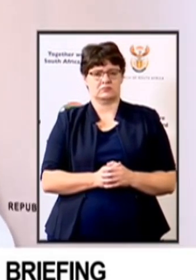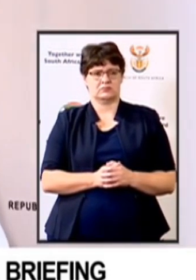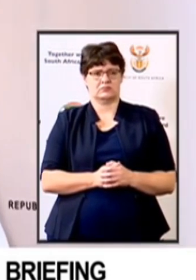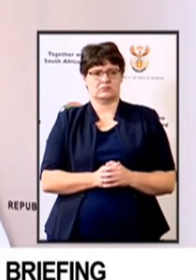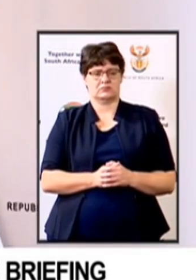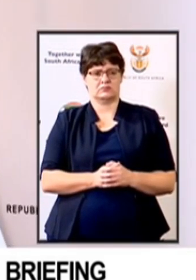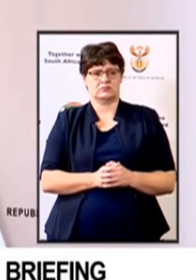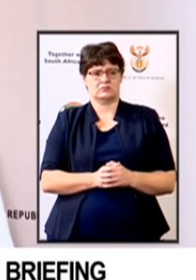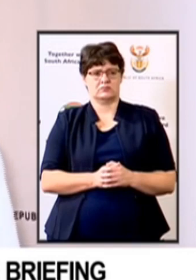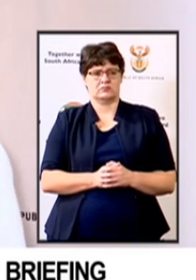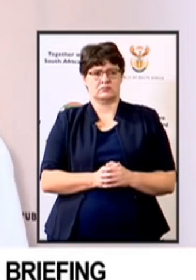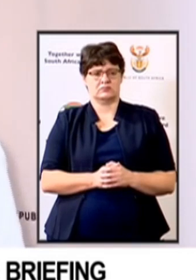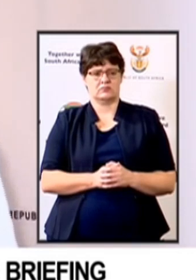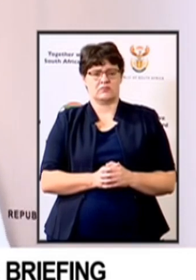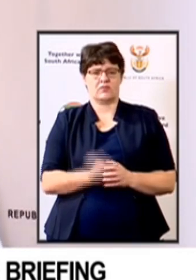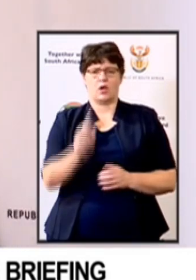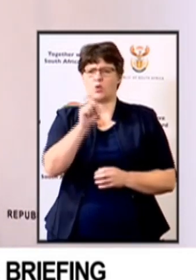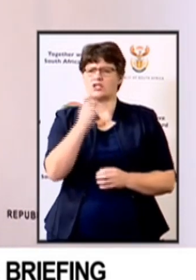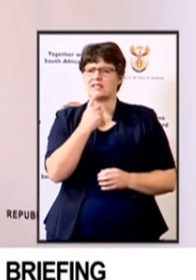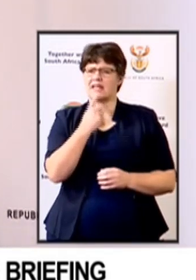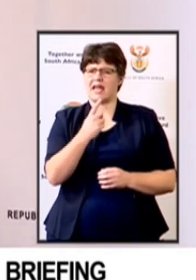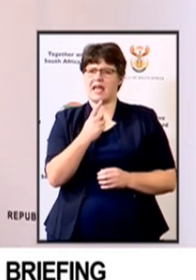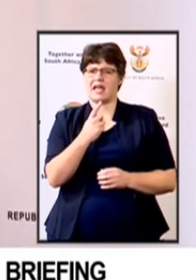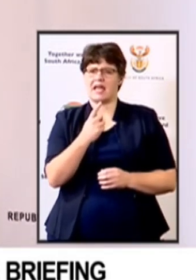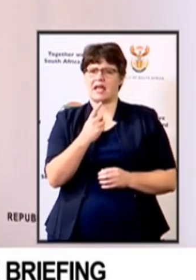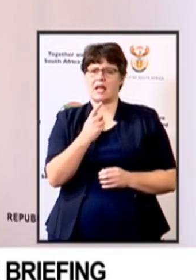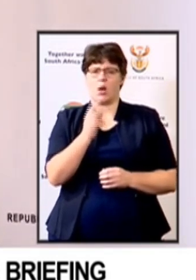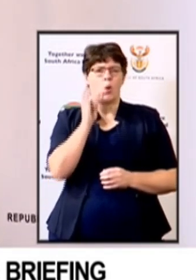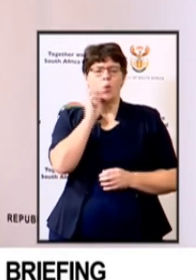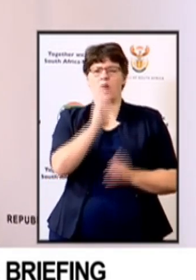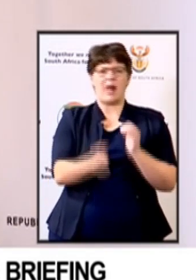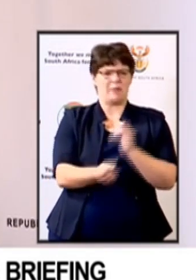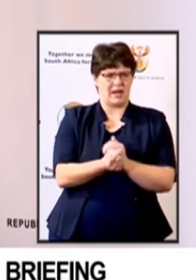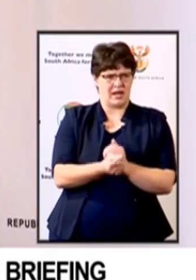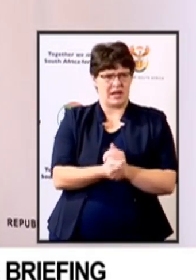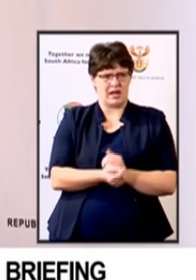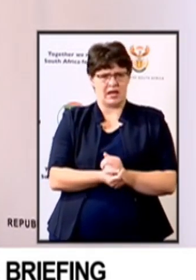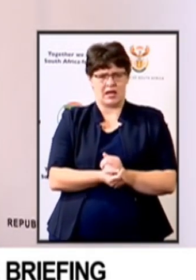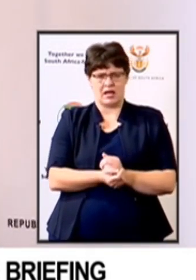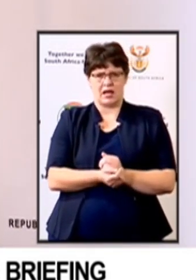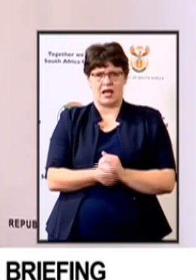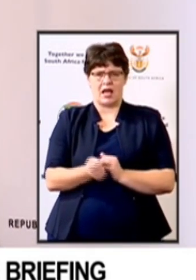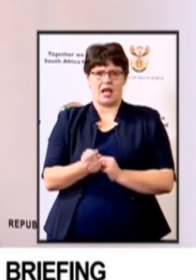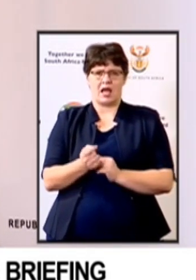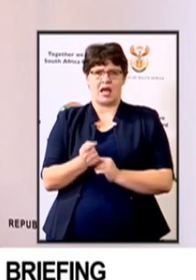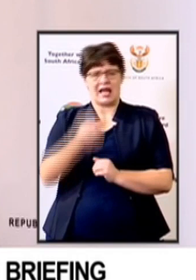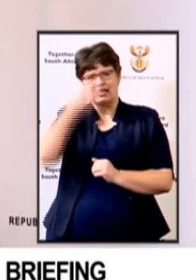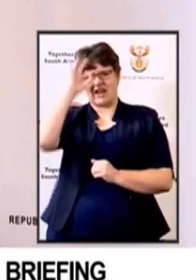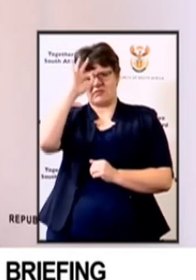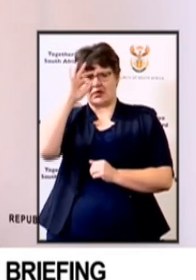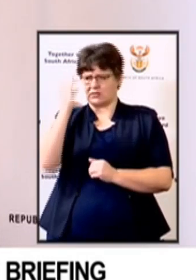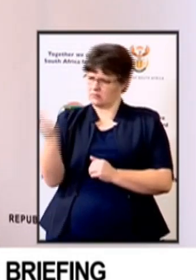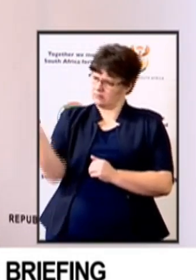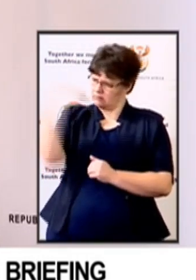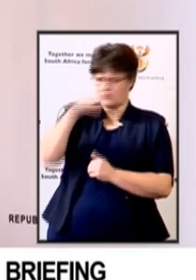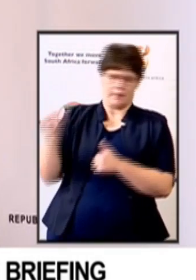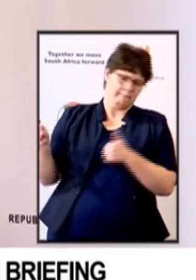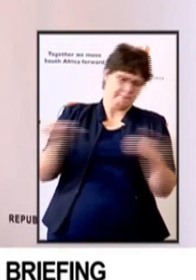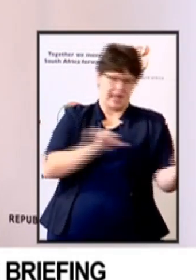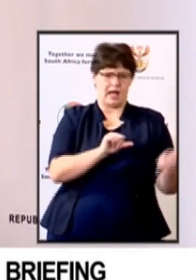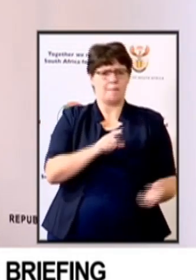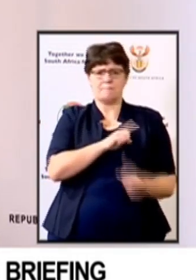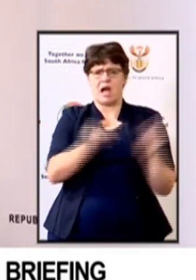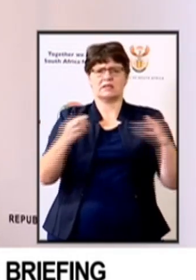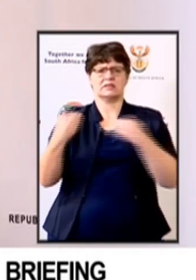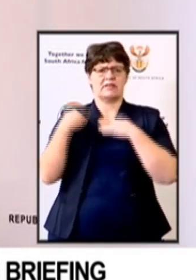I take it that the question says, will it happen? Will government call you back to work even if it is not safe to